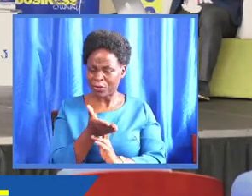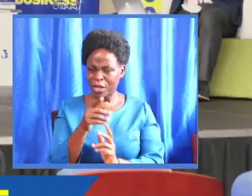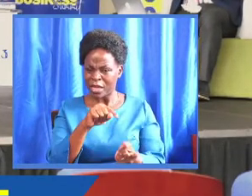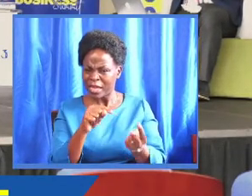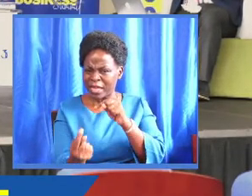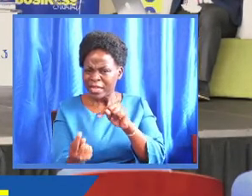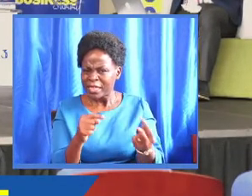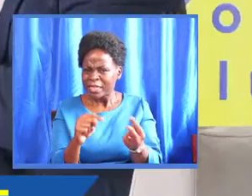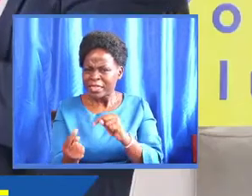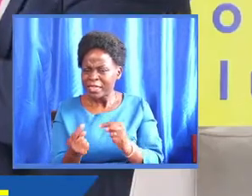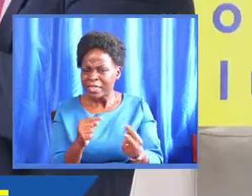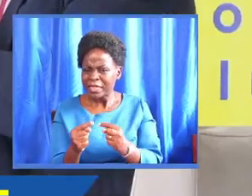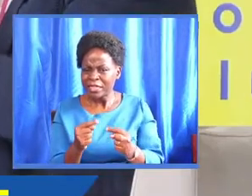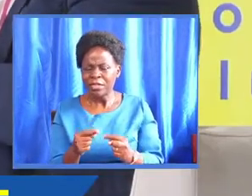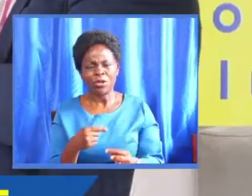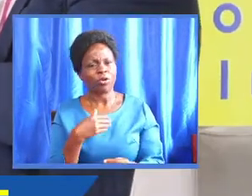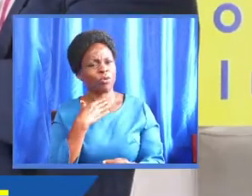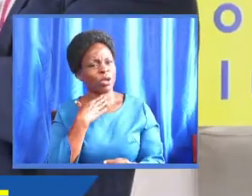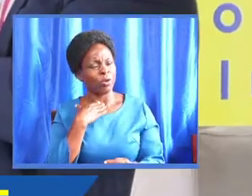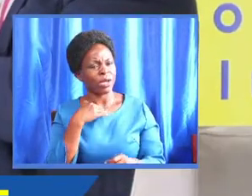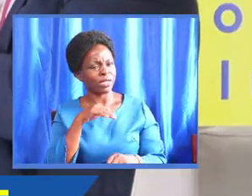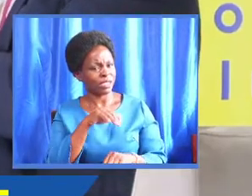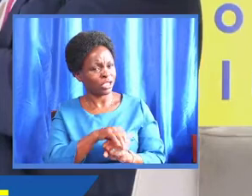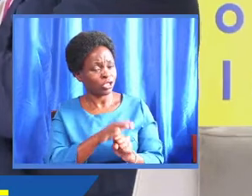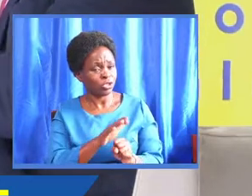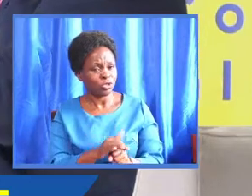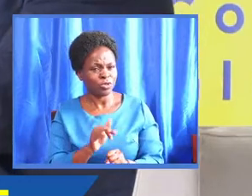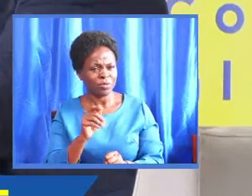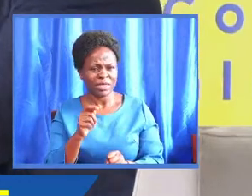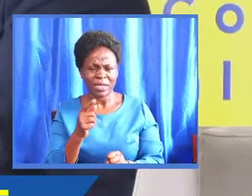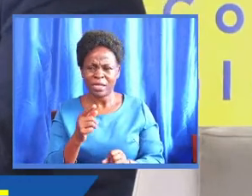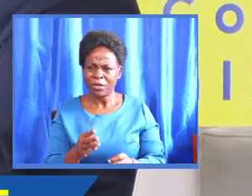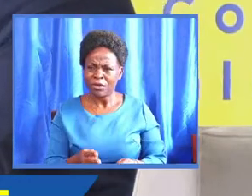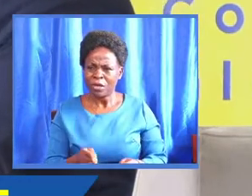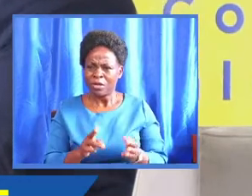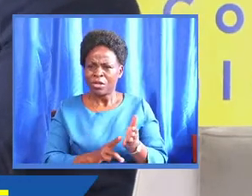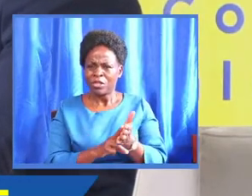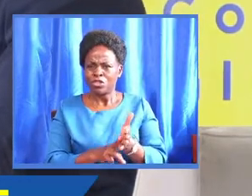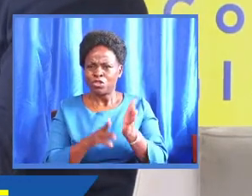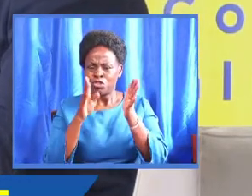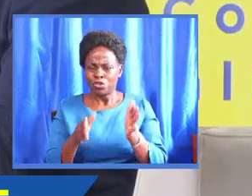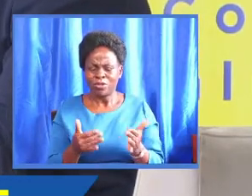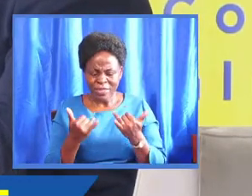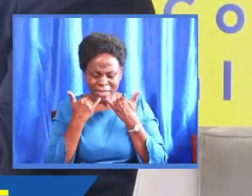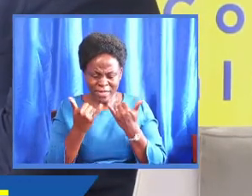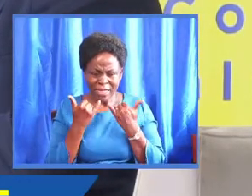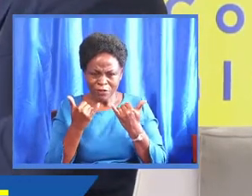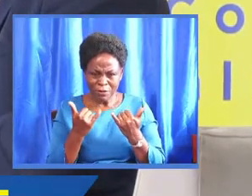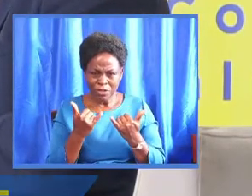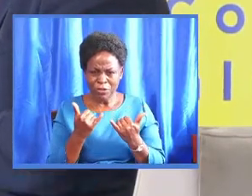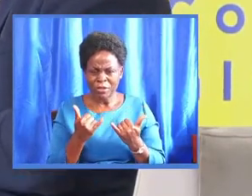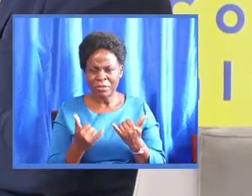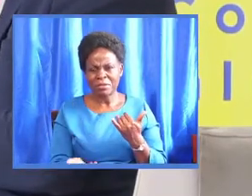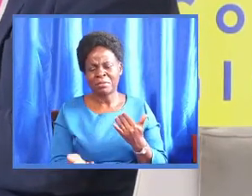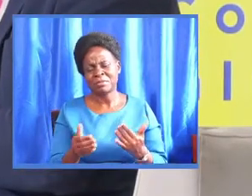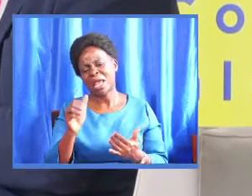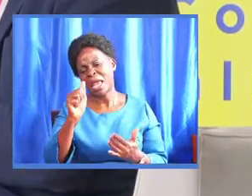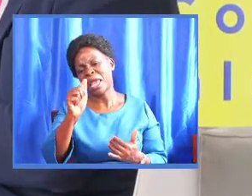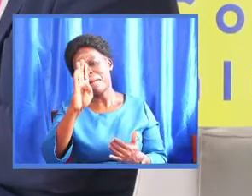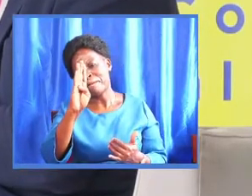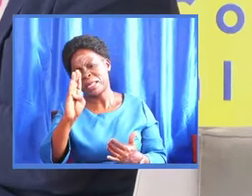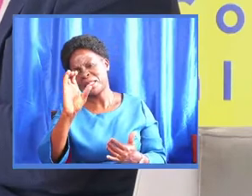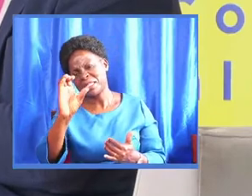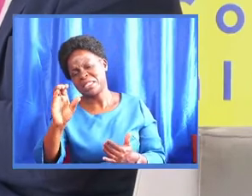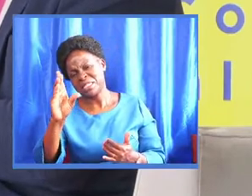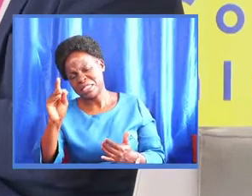a discussion. We want to make it one with user information. Mm. You know, A, B, C, D, what